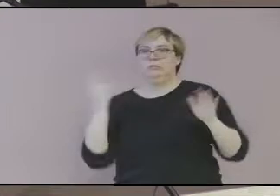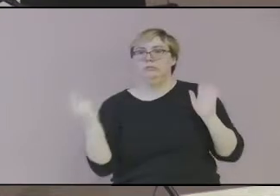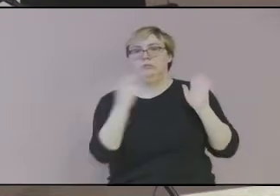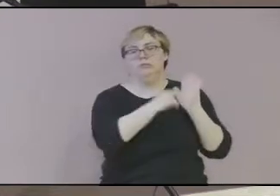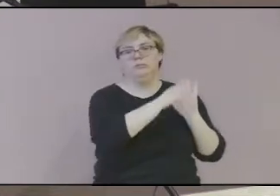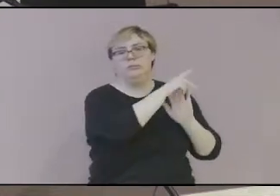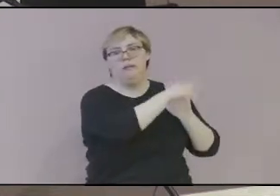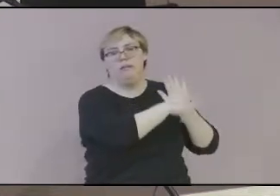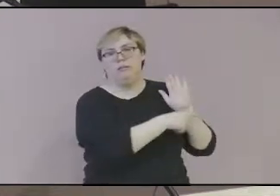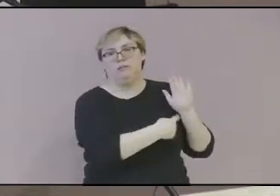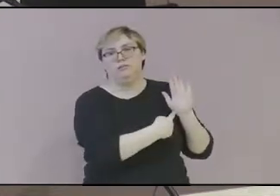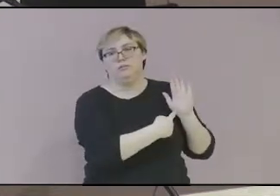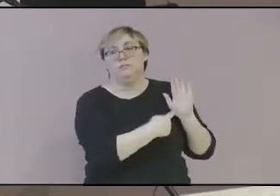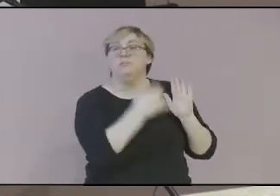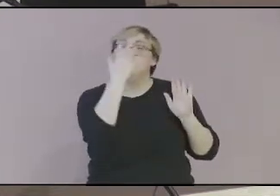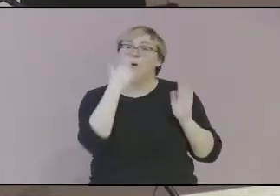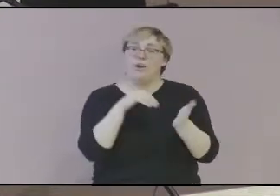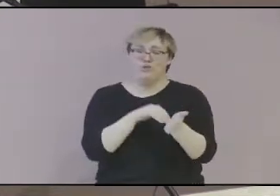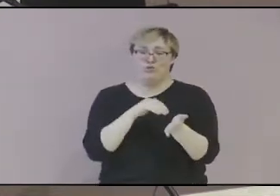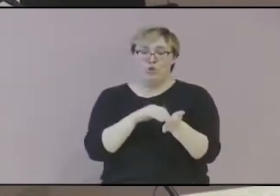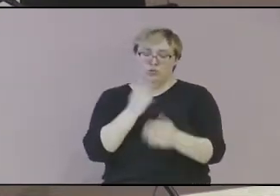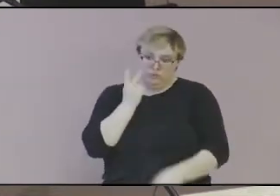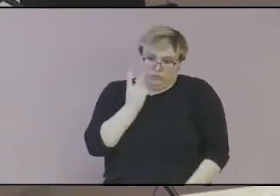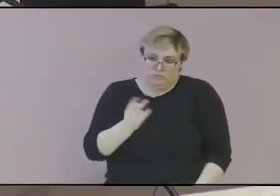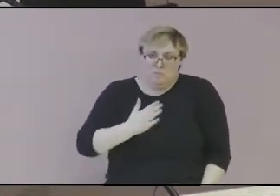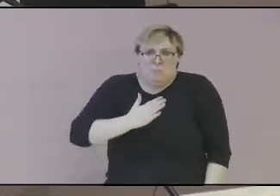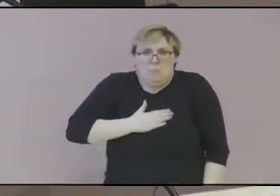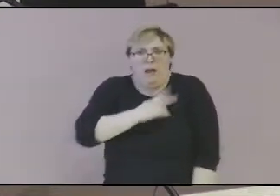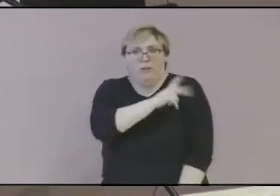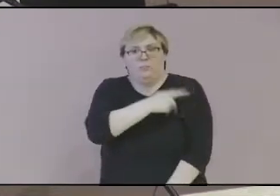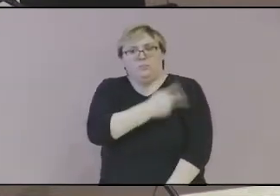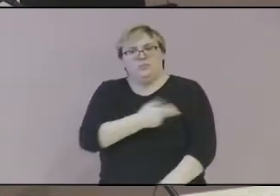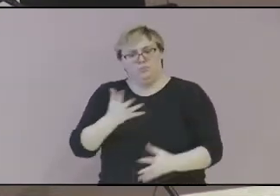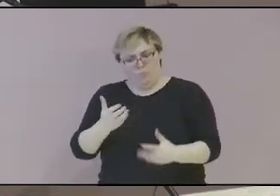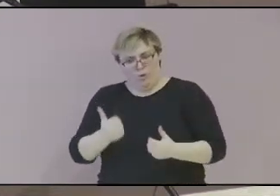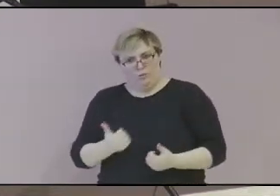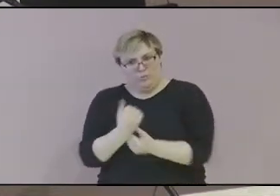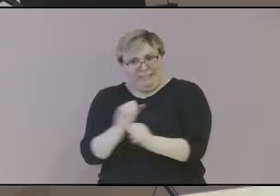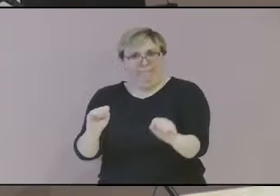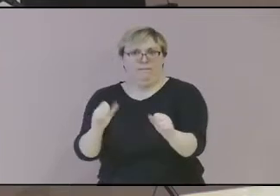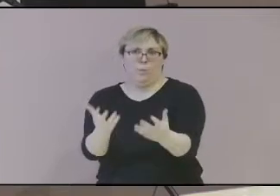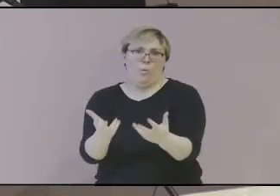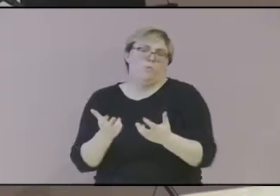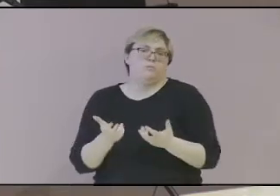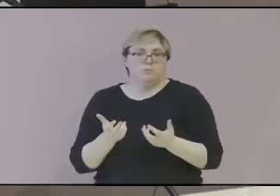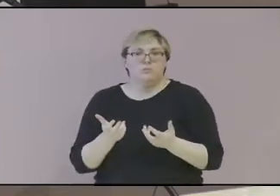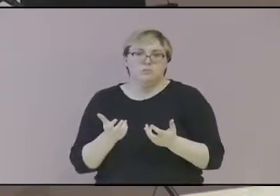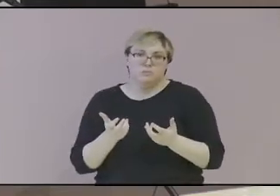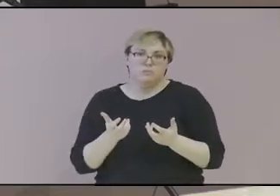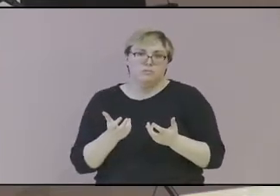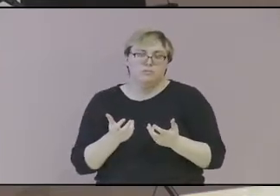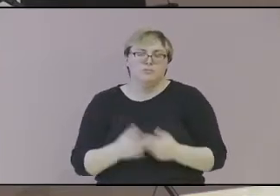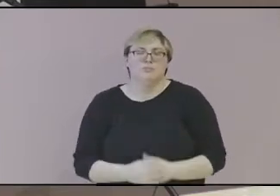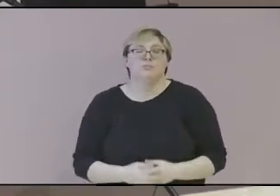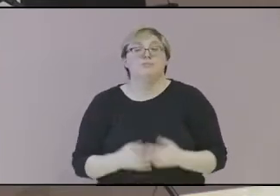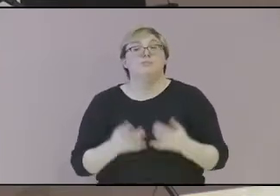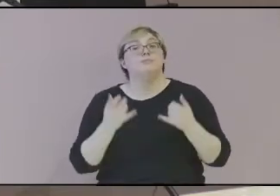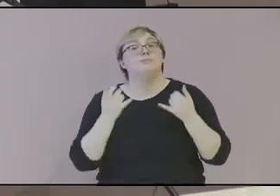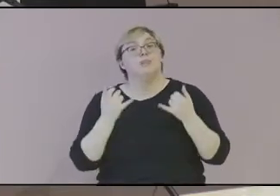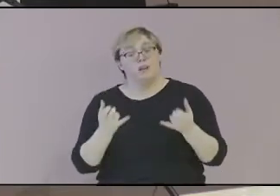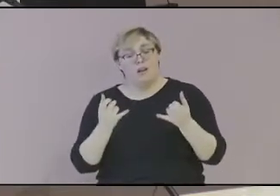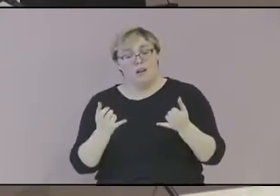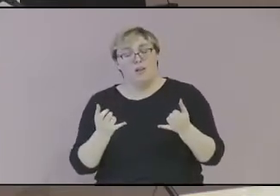wanted to save their patients. So many other task force members have documented occasions now when ventilator